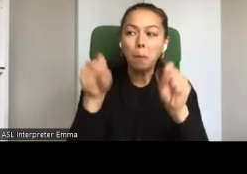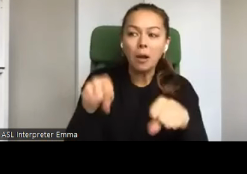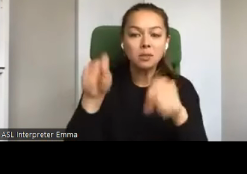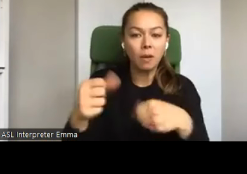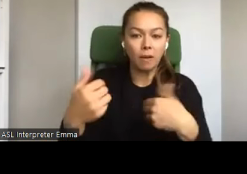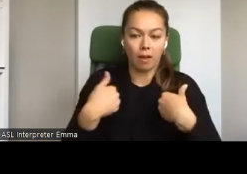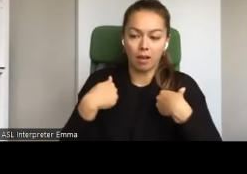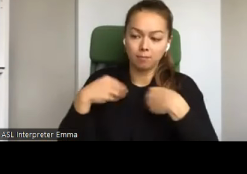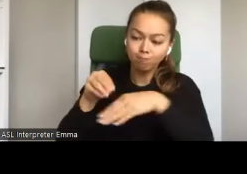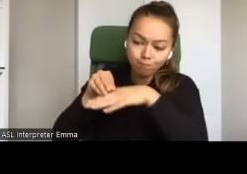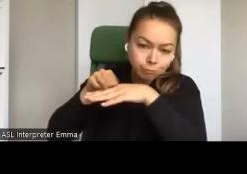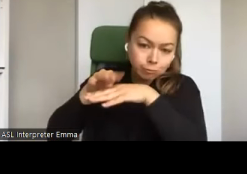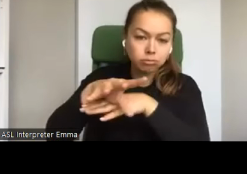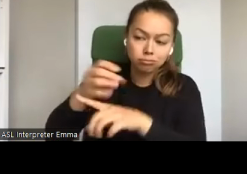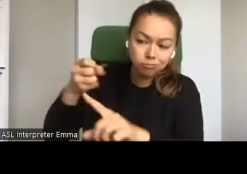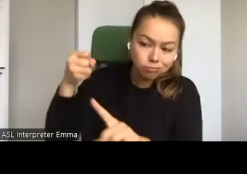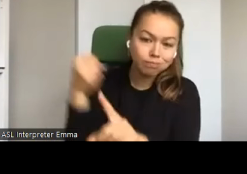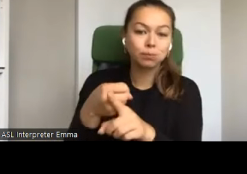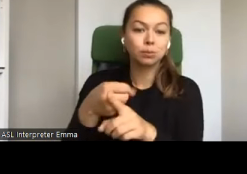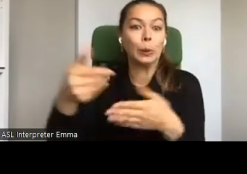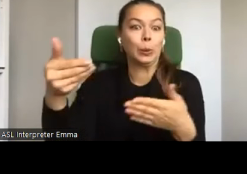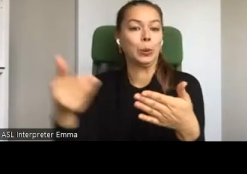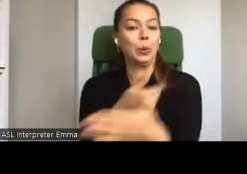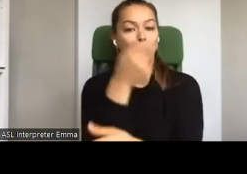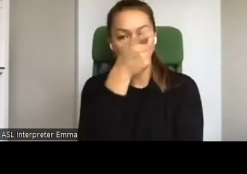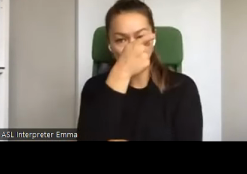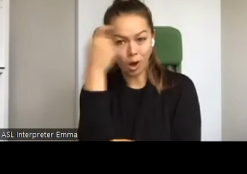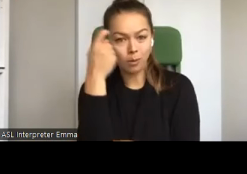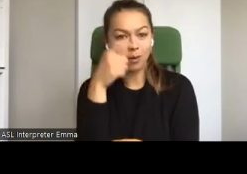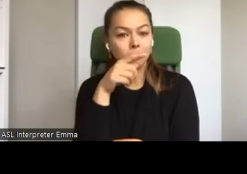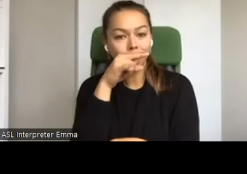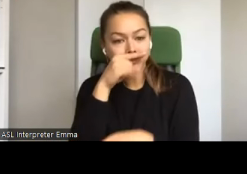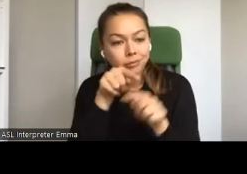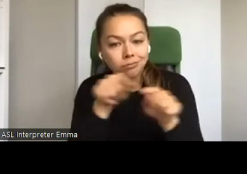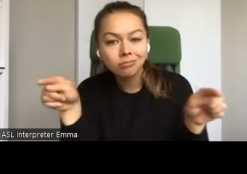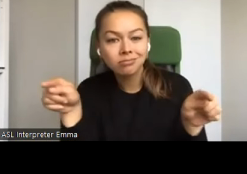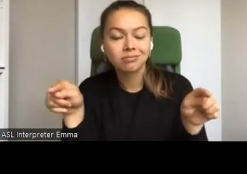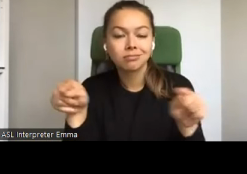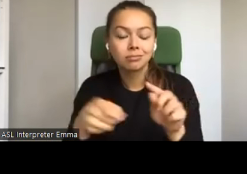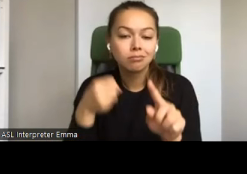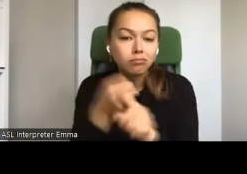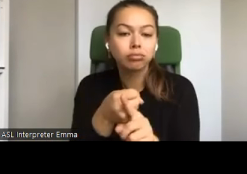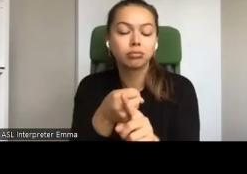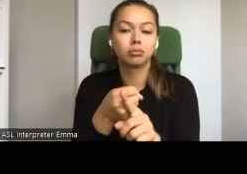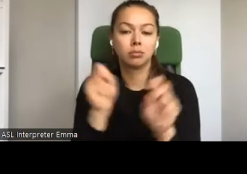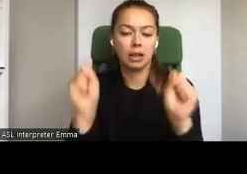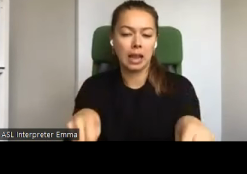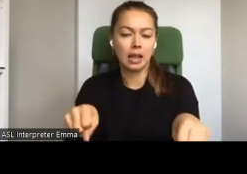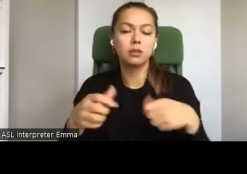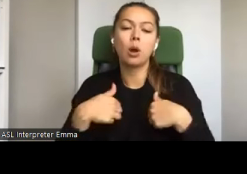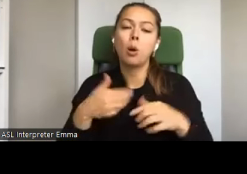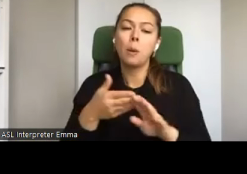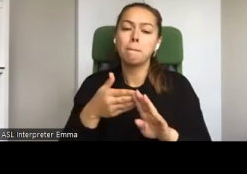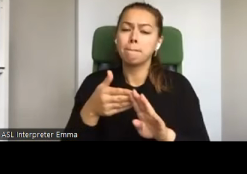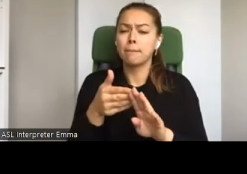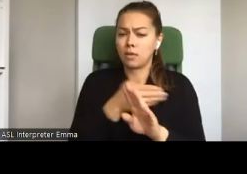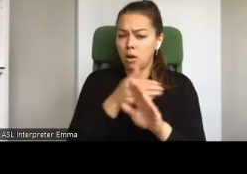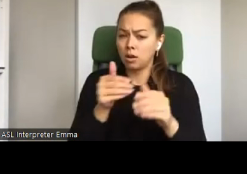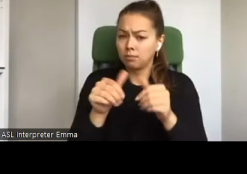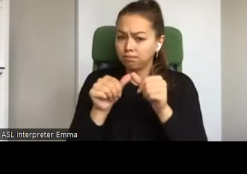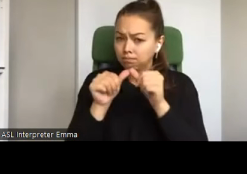could be very damaging to children? So I just wanted to open a little parenthesis before we go on.